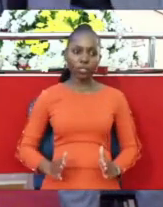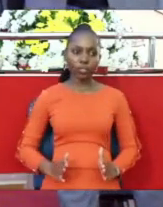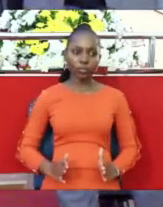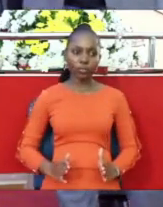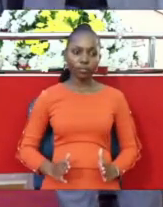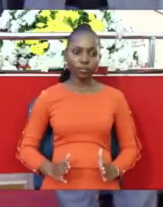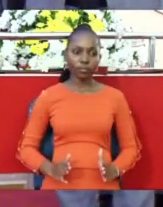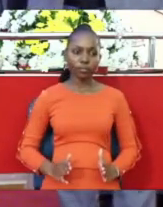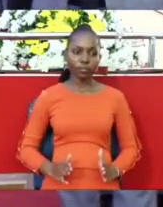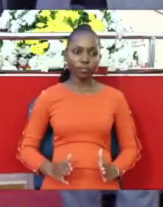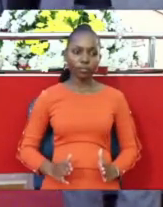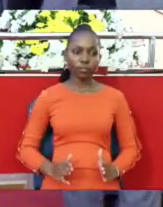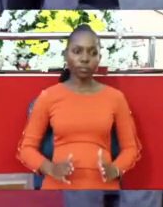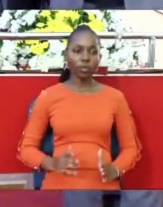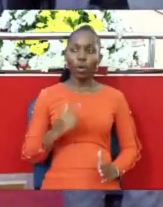The word righteous,